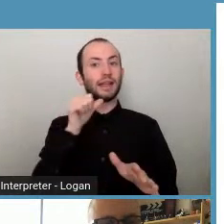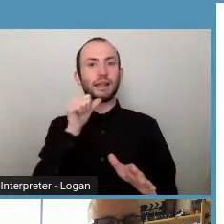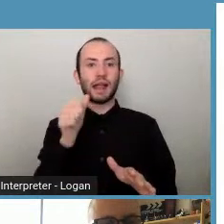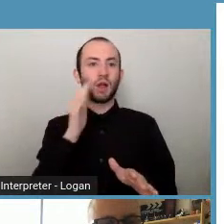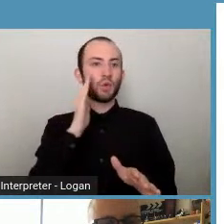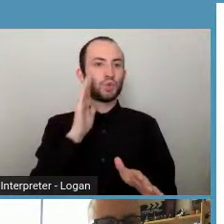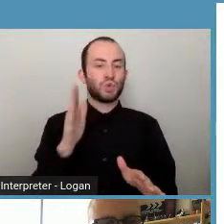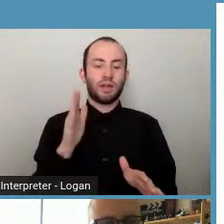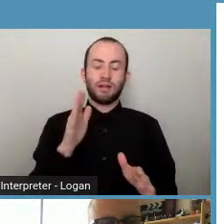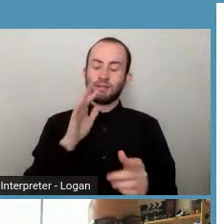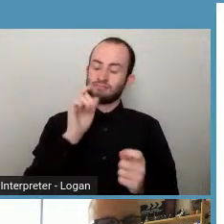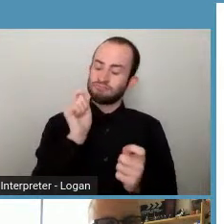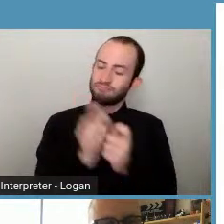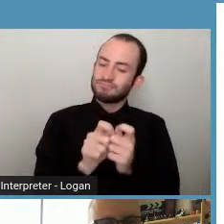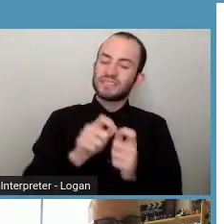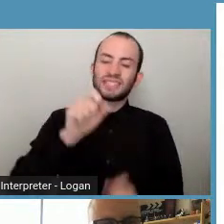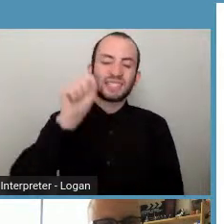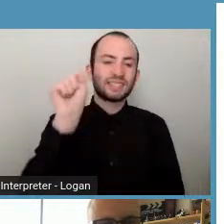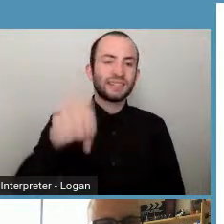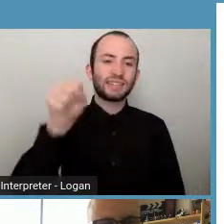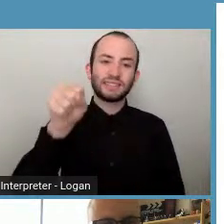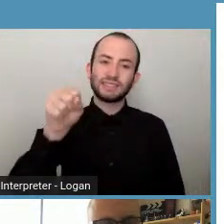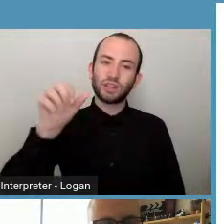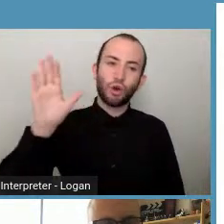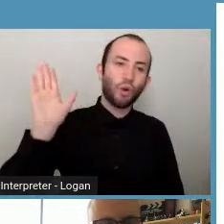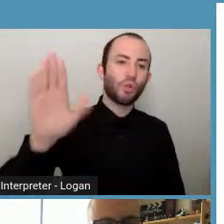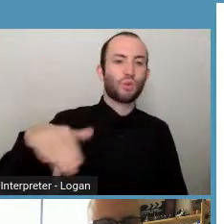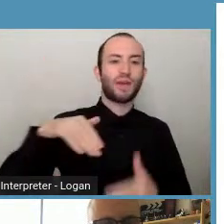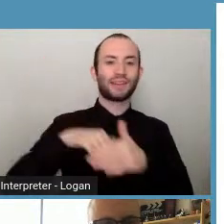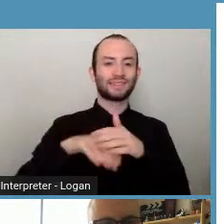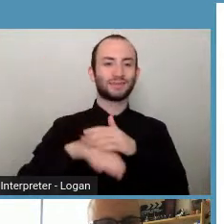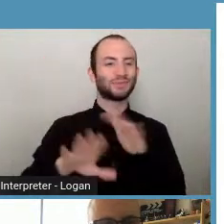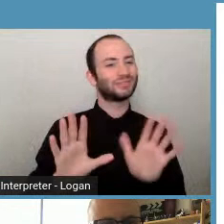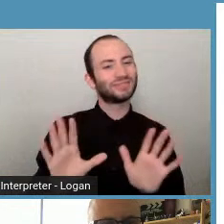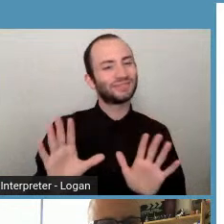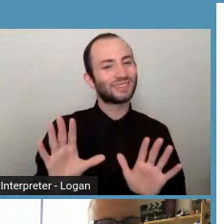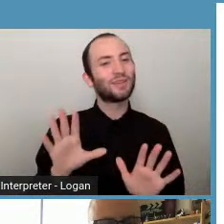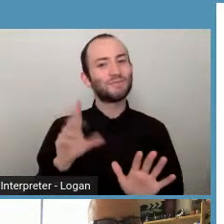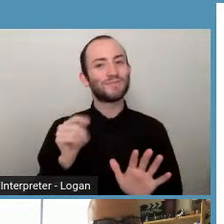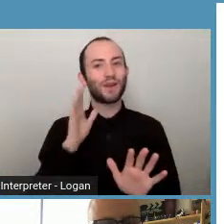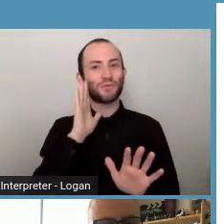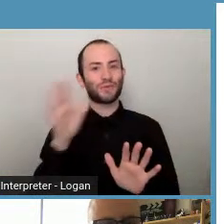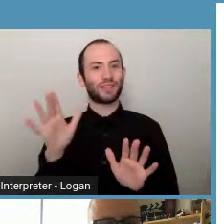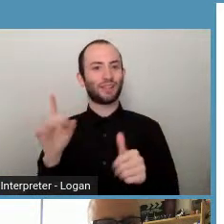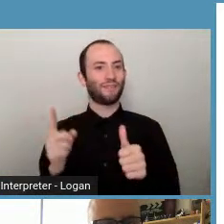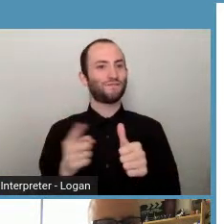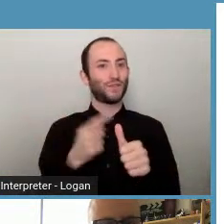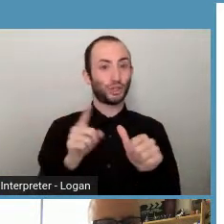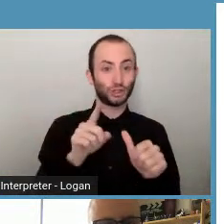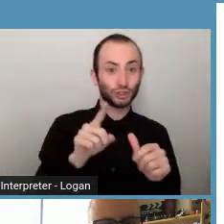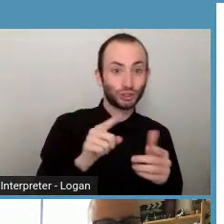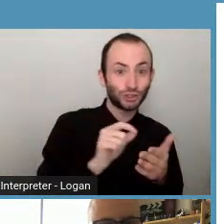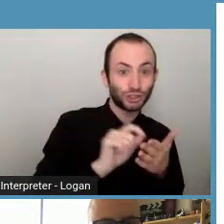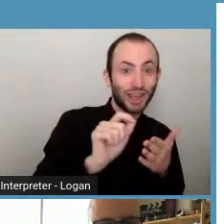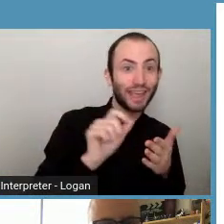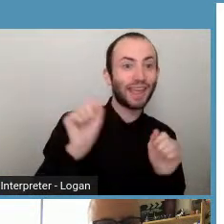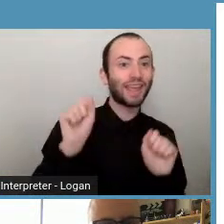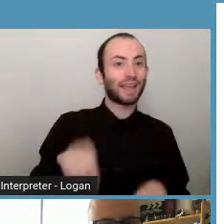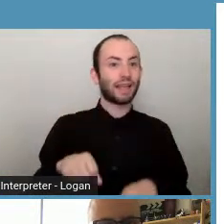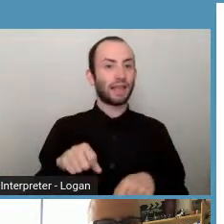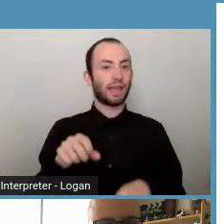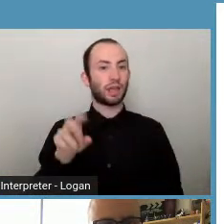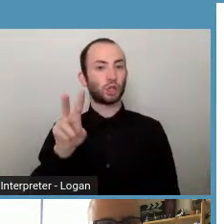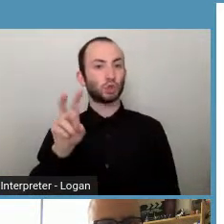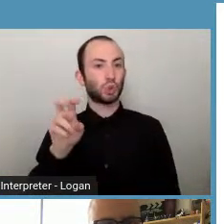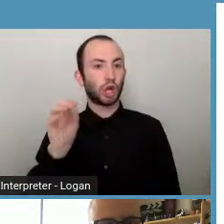your product or website is completely accessible, but it's a good first pass. You can zoom in on your browser to 200% and just try to